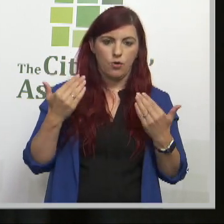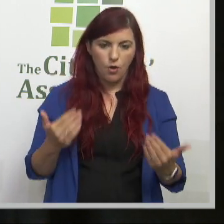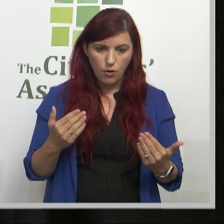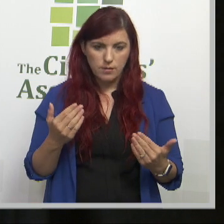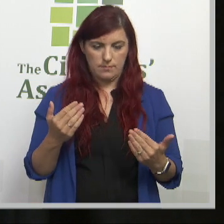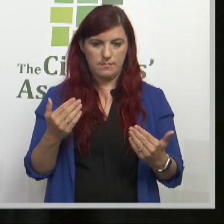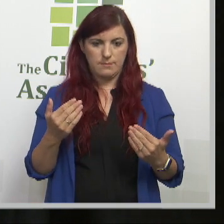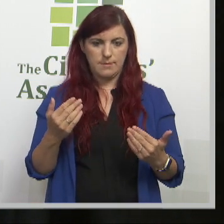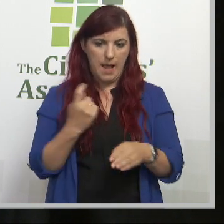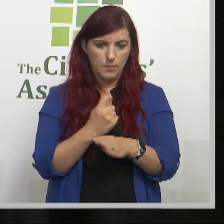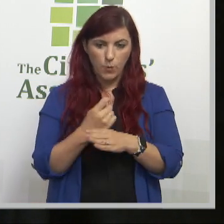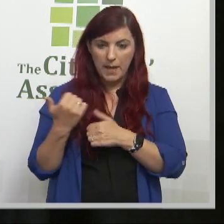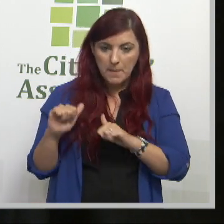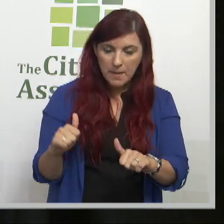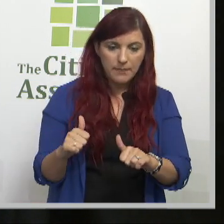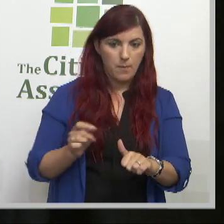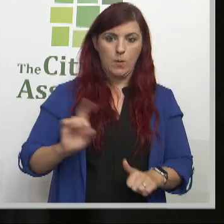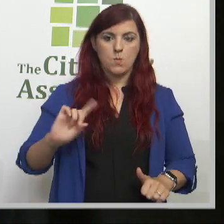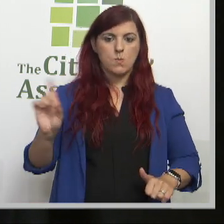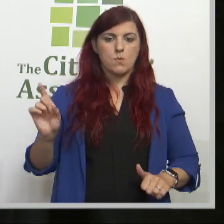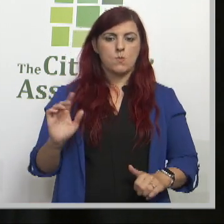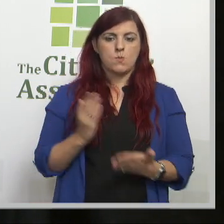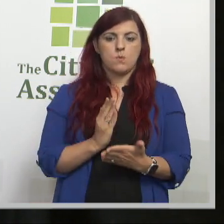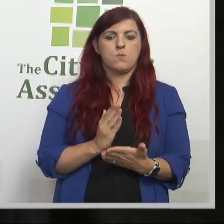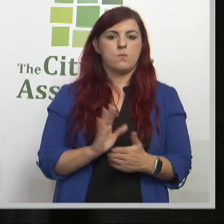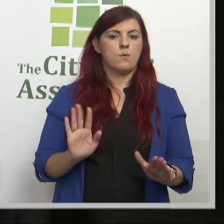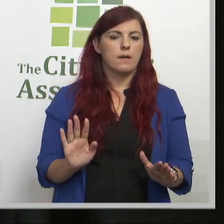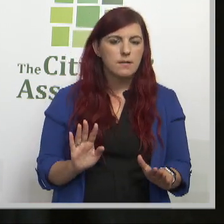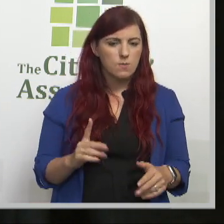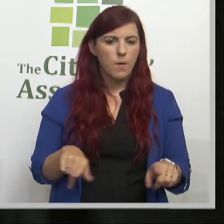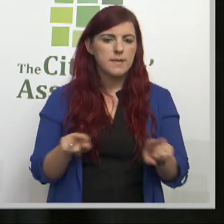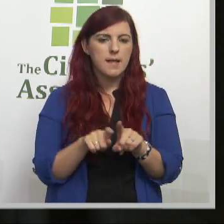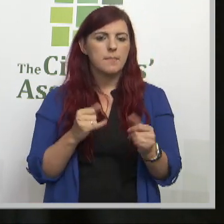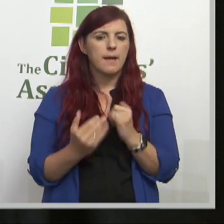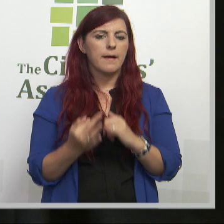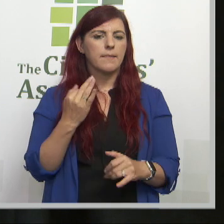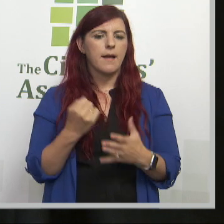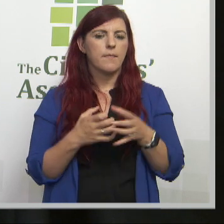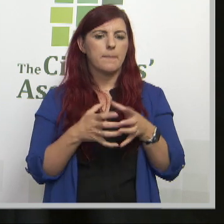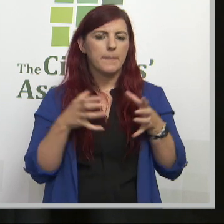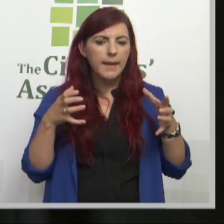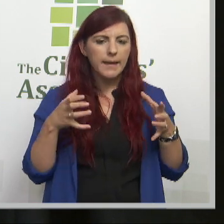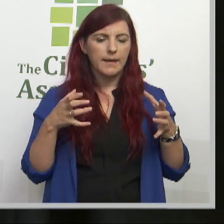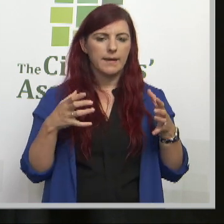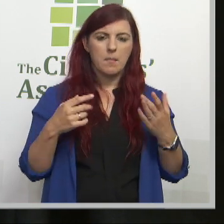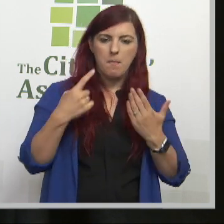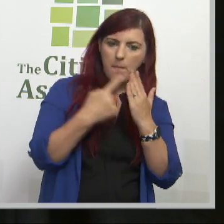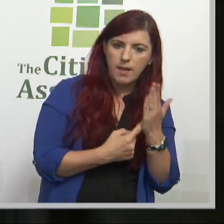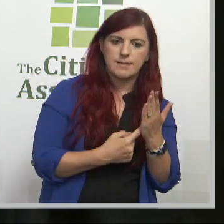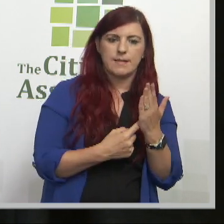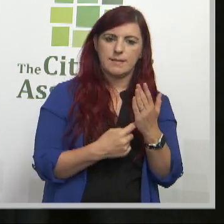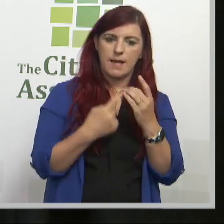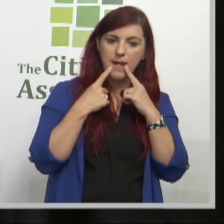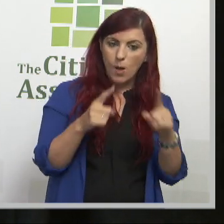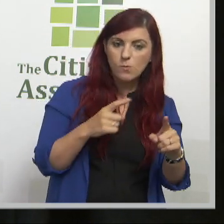it, they said, no, don't want to do this. And we can see the same. If they run big expansionary policies today, they